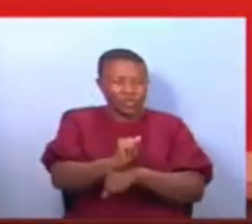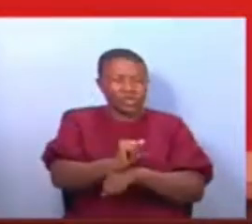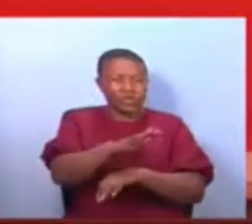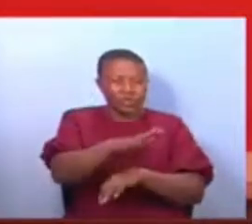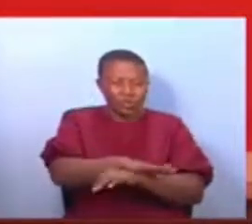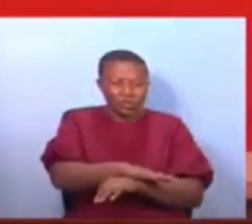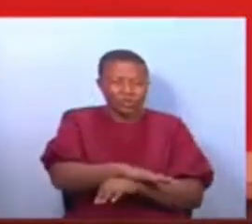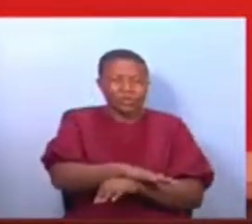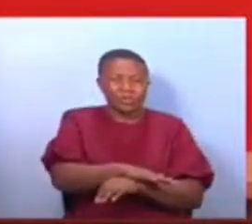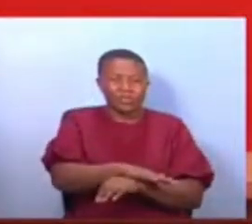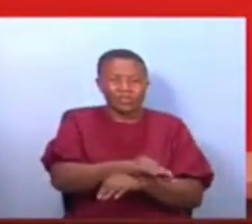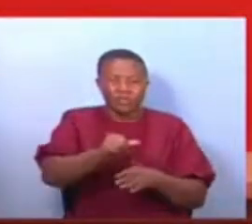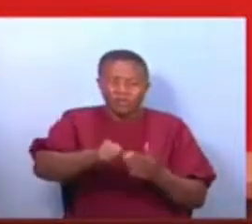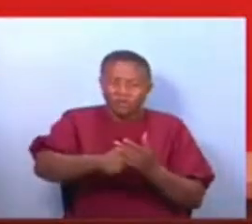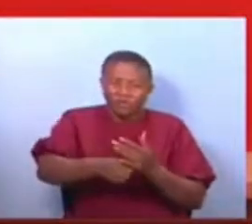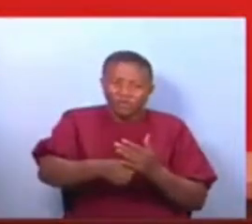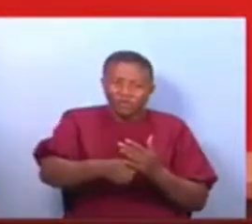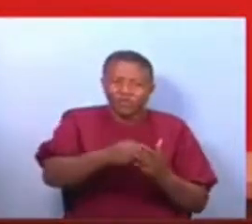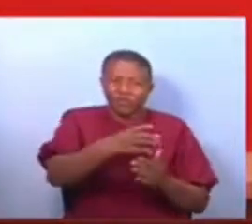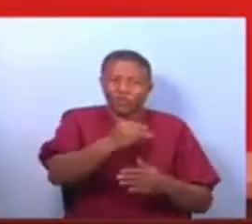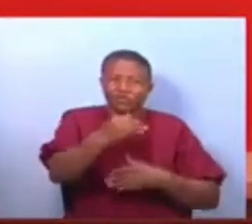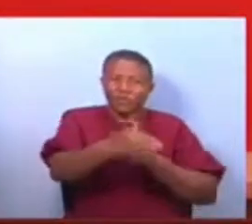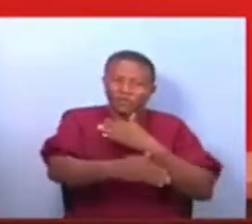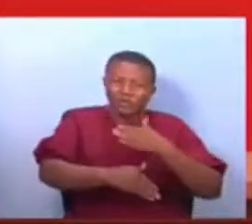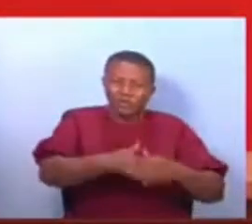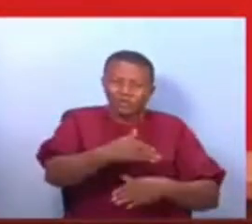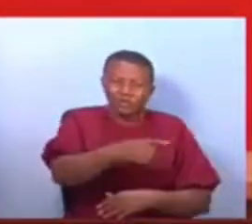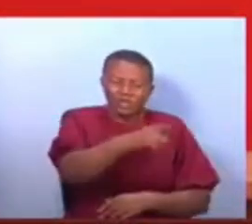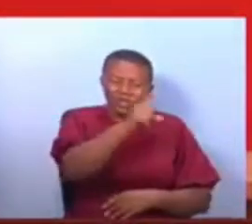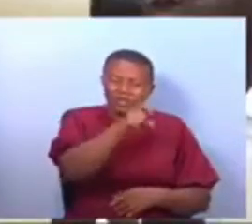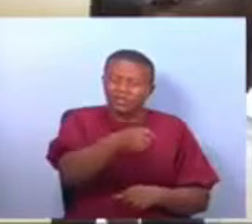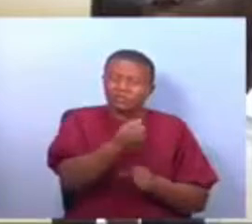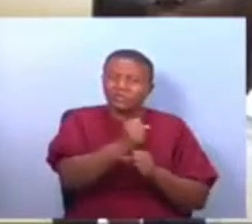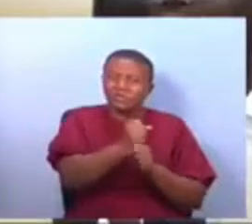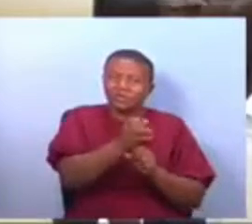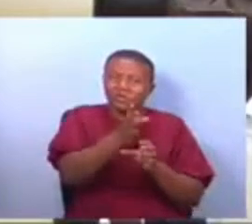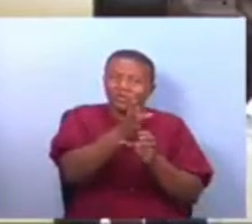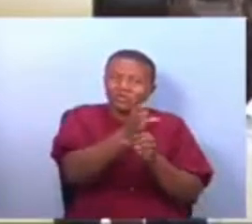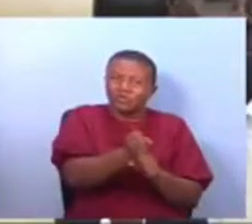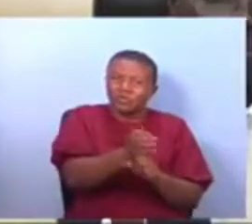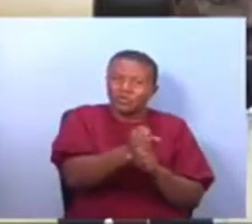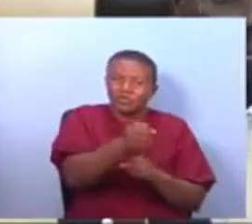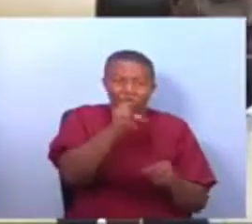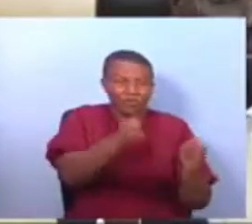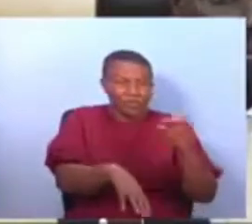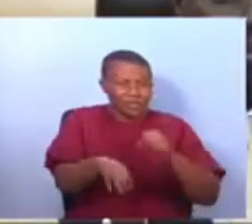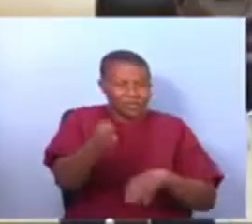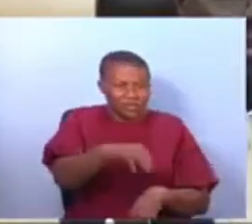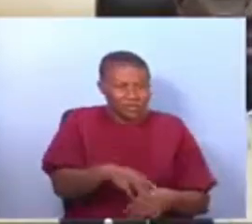proceedings, and he's expected to make brief comments if he has to. We are not